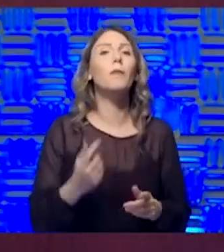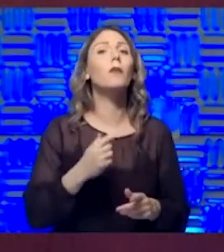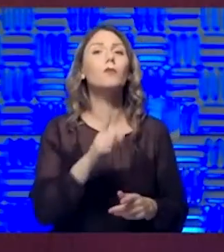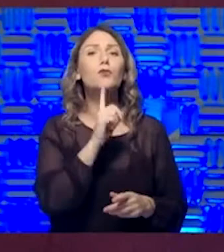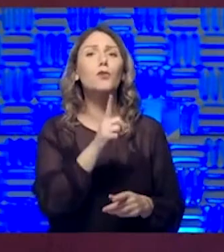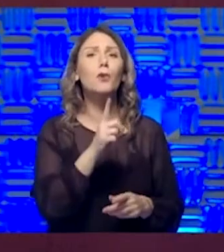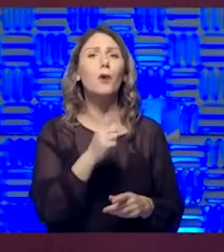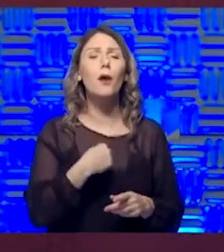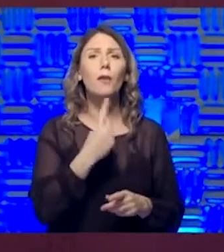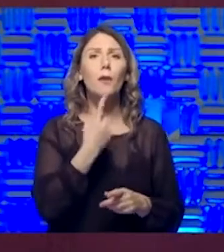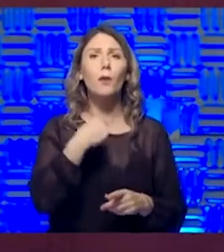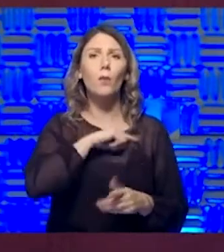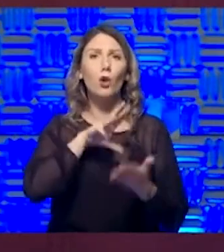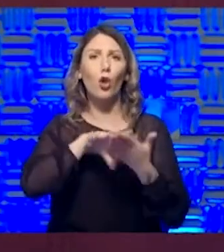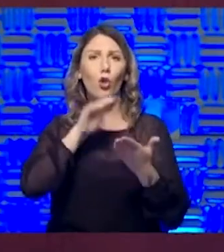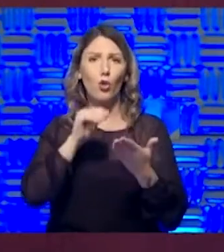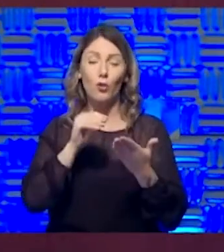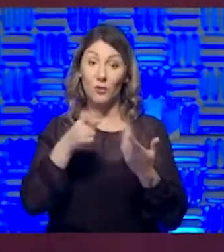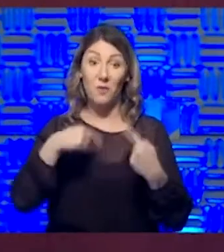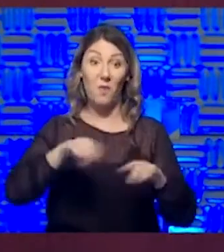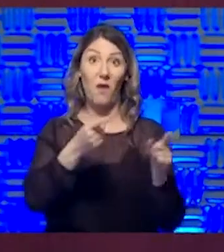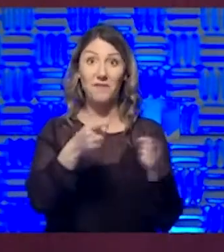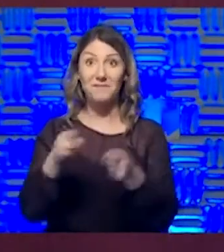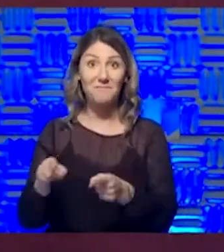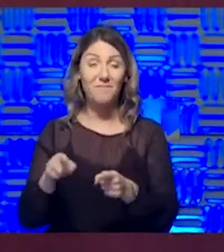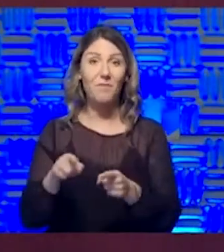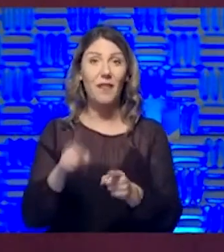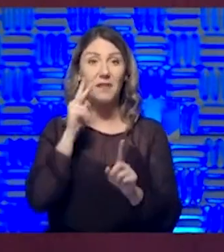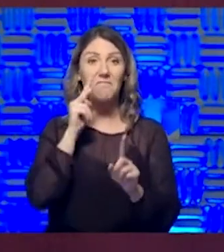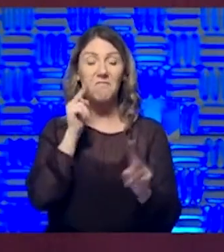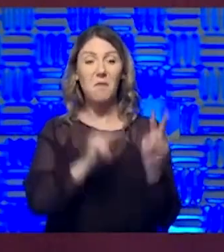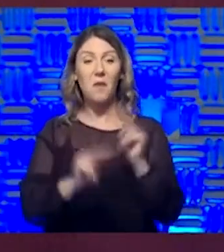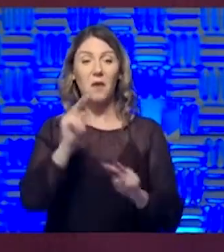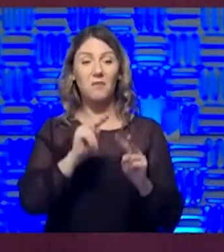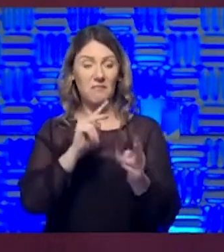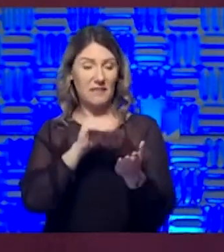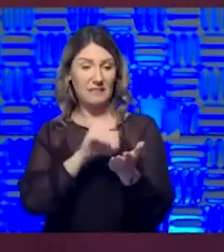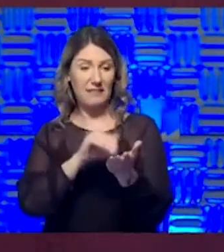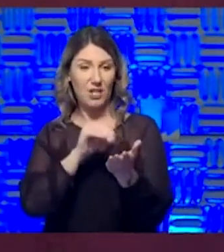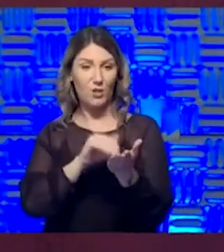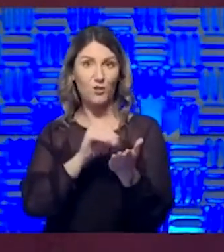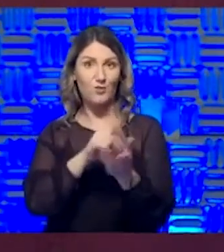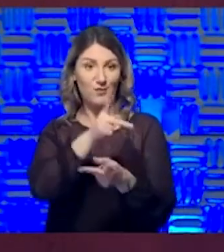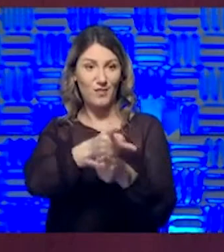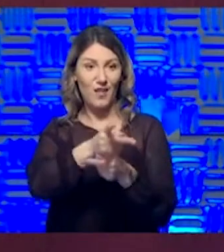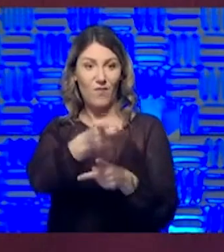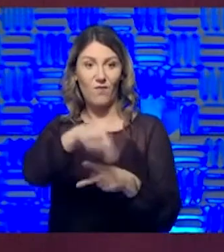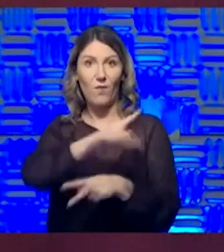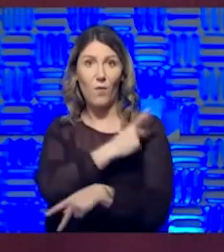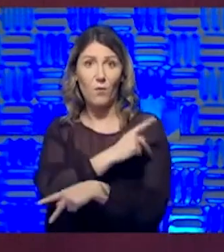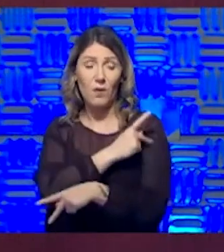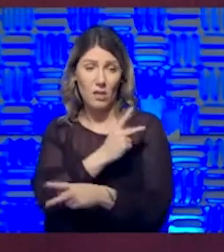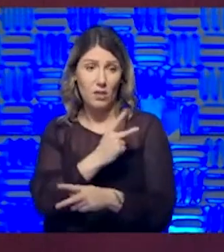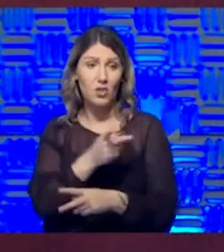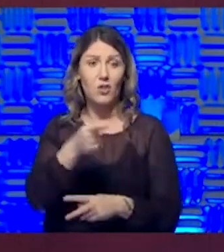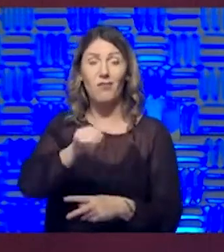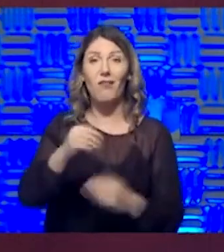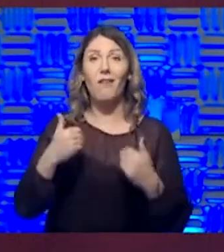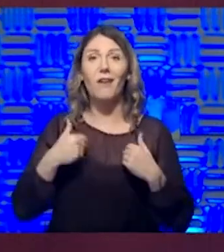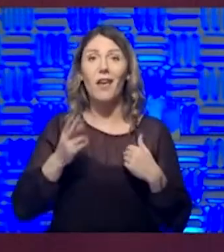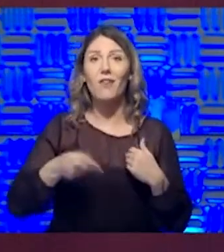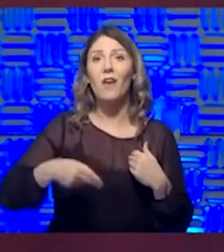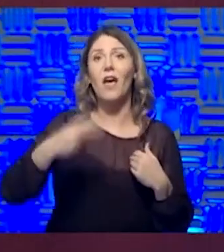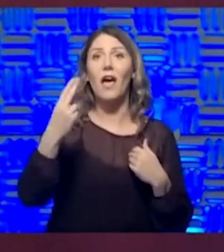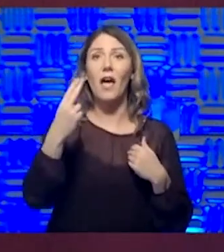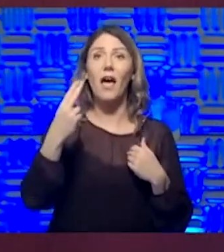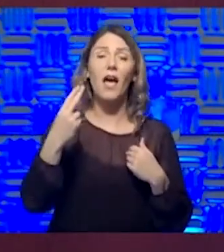things we're learning as we go. And observations that physicians have made taking care of these patients is that they have a high